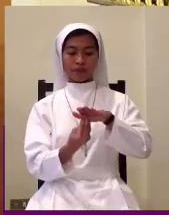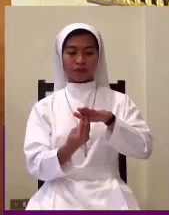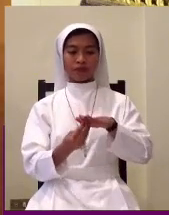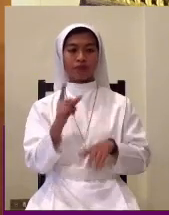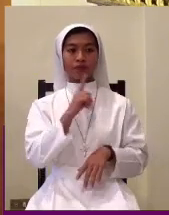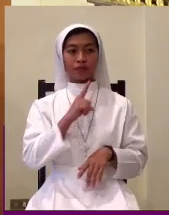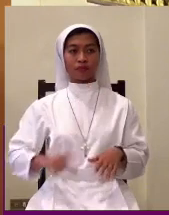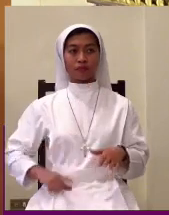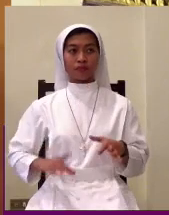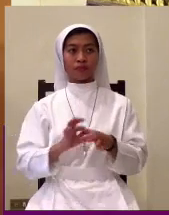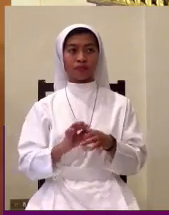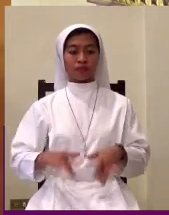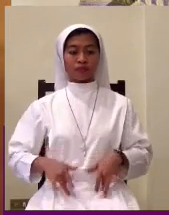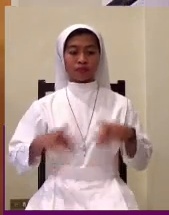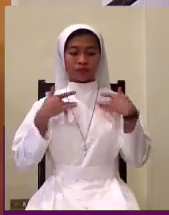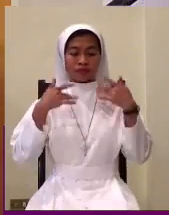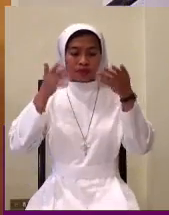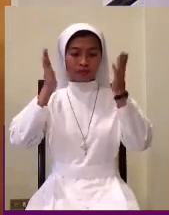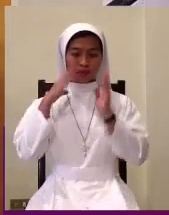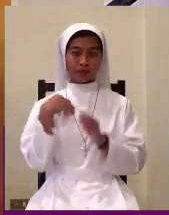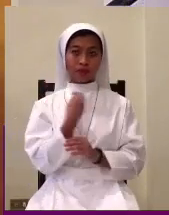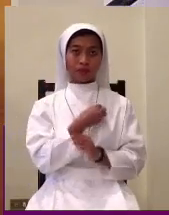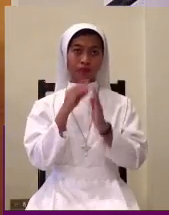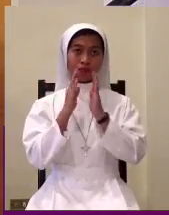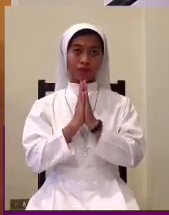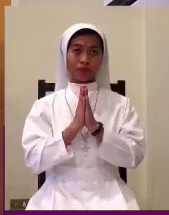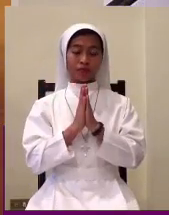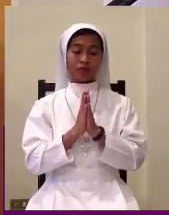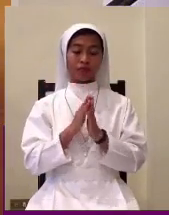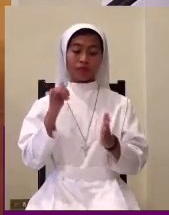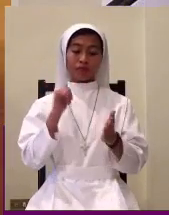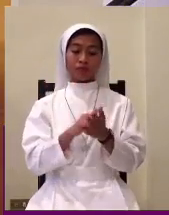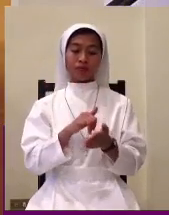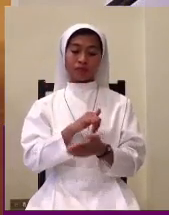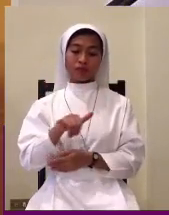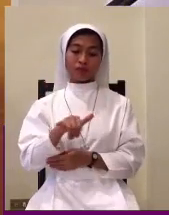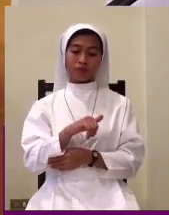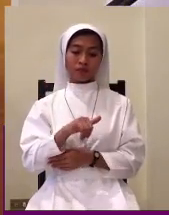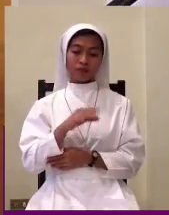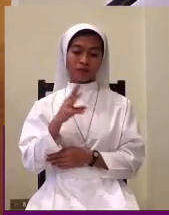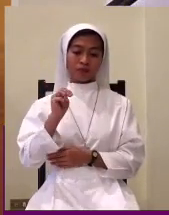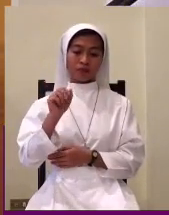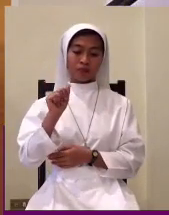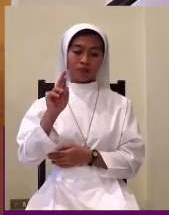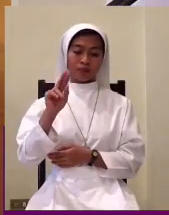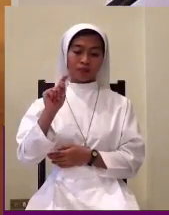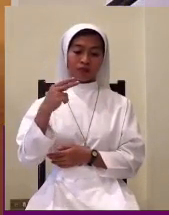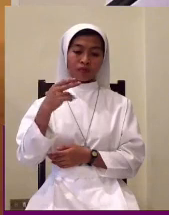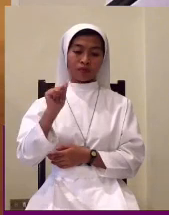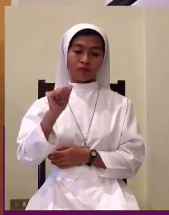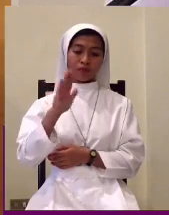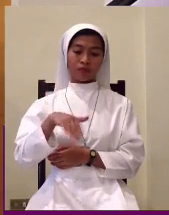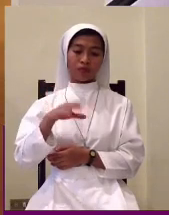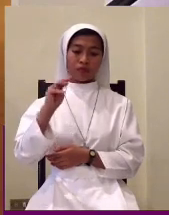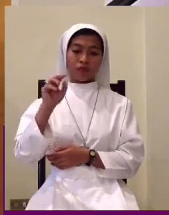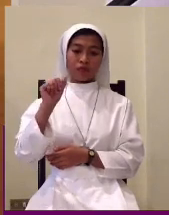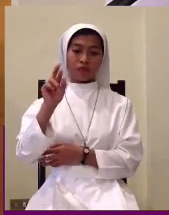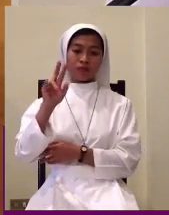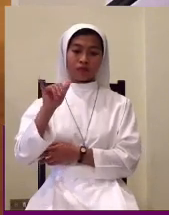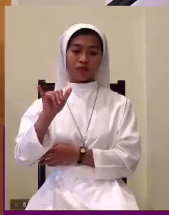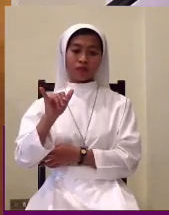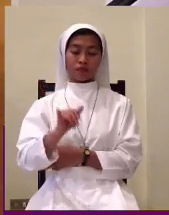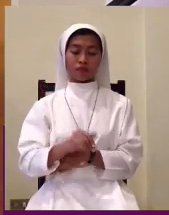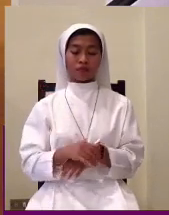Hear our prayer. That those who, like Martha and Mary, suffer the loss of their beloved ones because